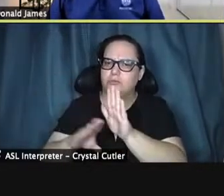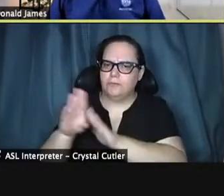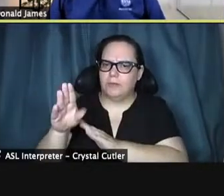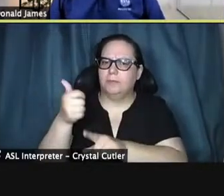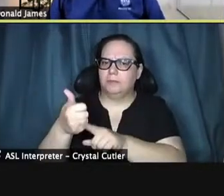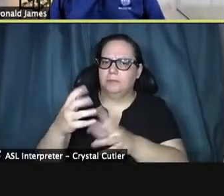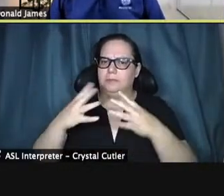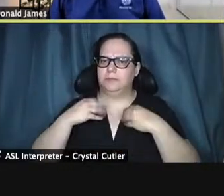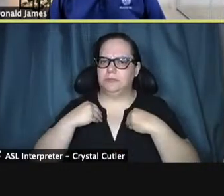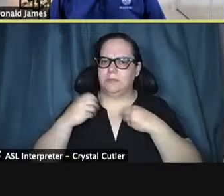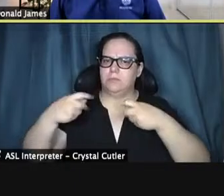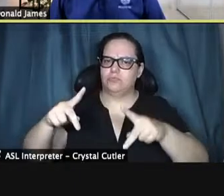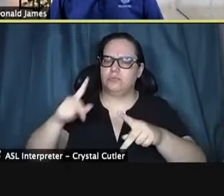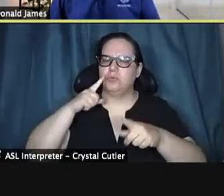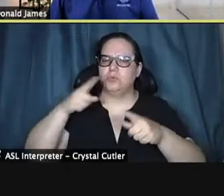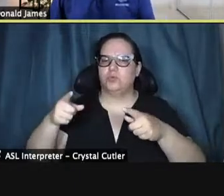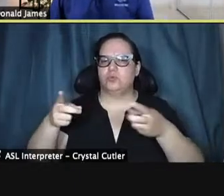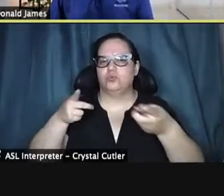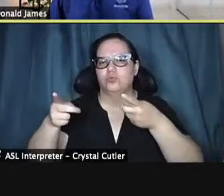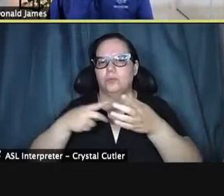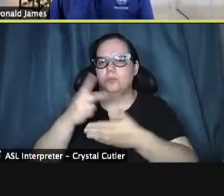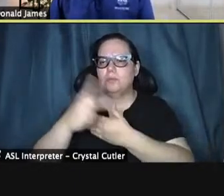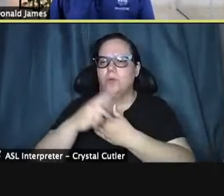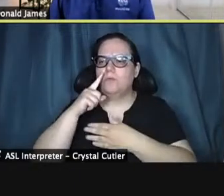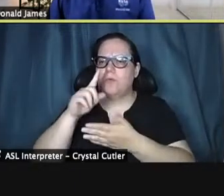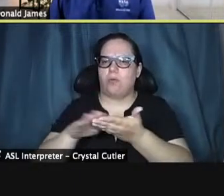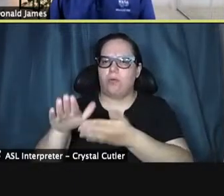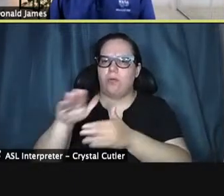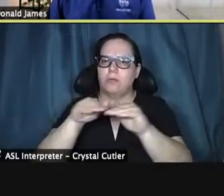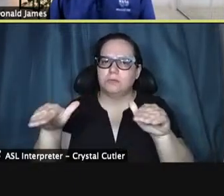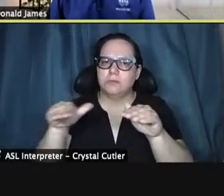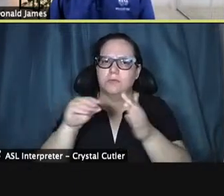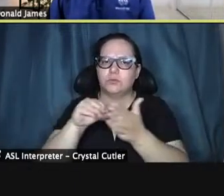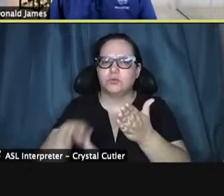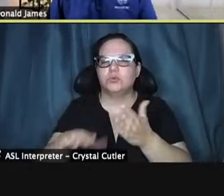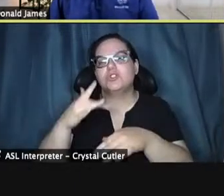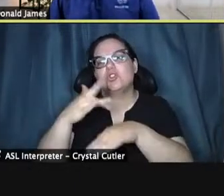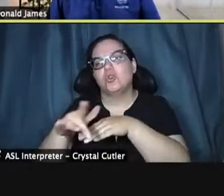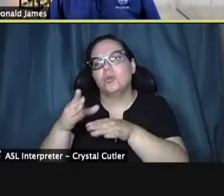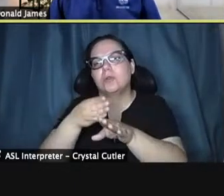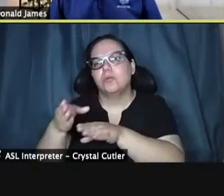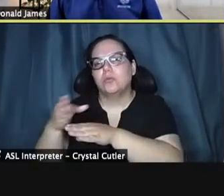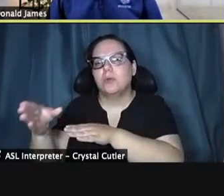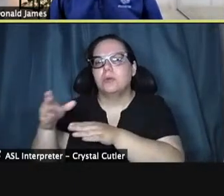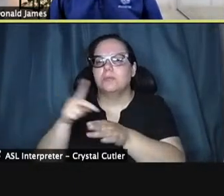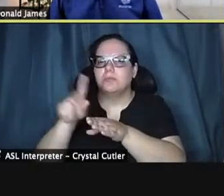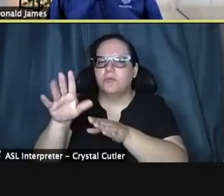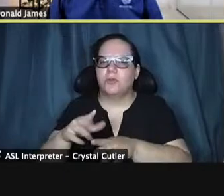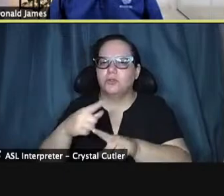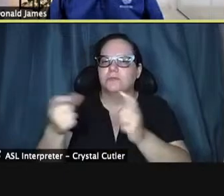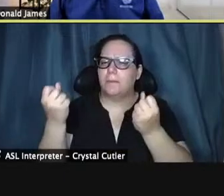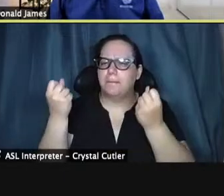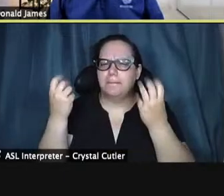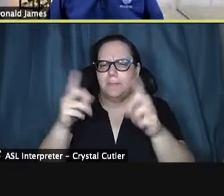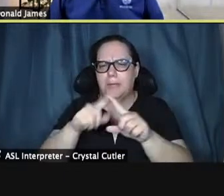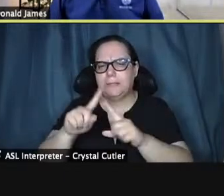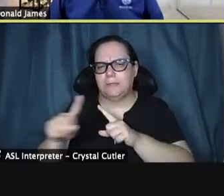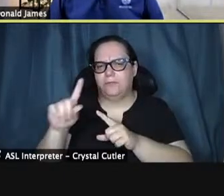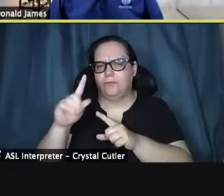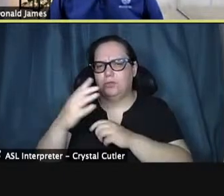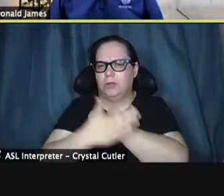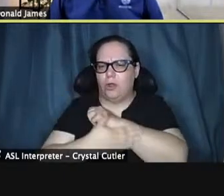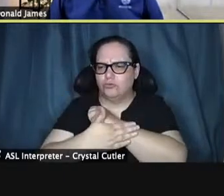direct a program for college level students and early career professionals from multiple countries. A diverse group of